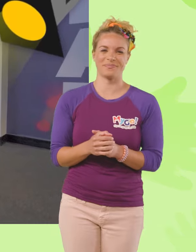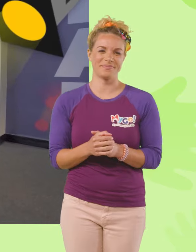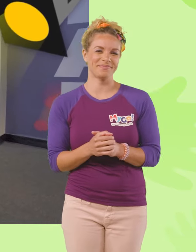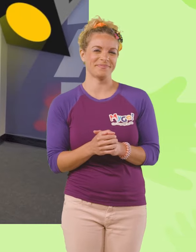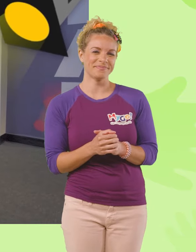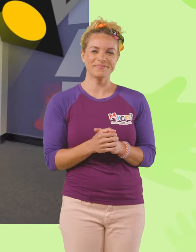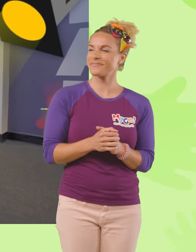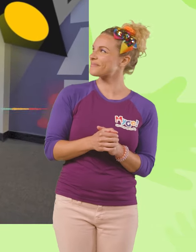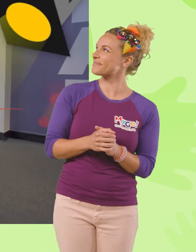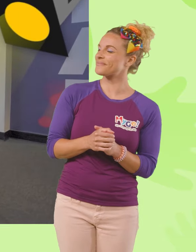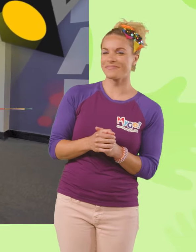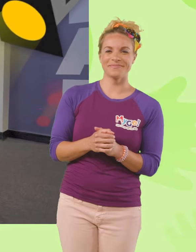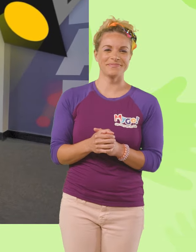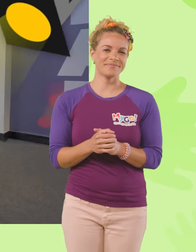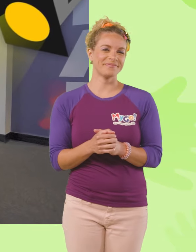Whoa!